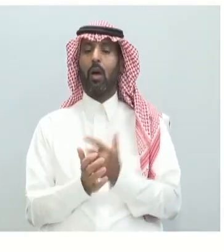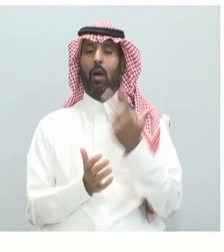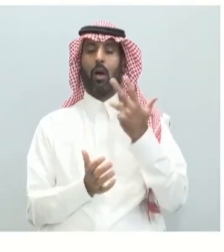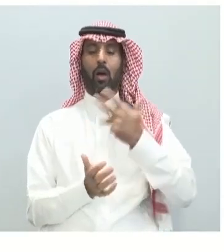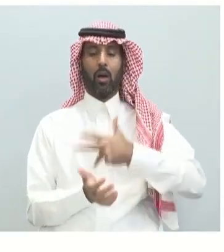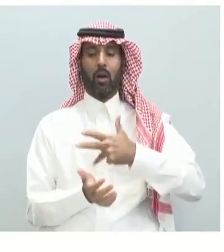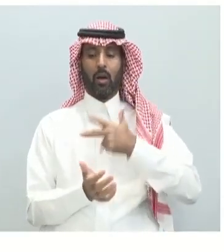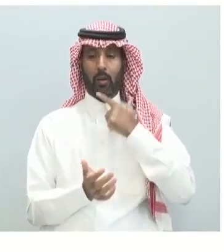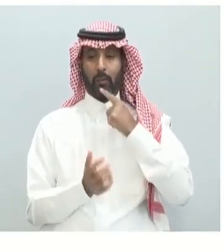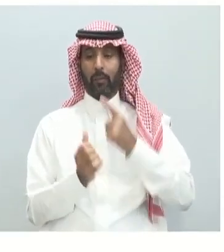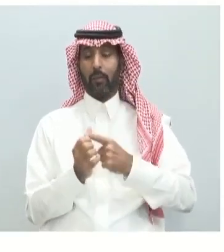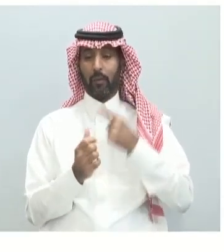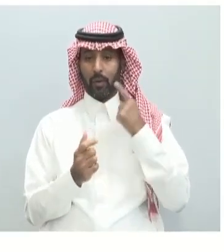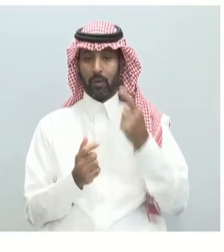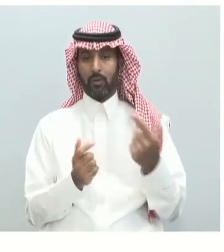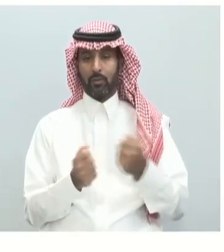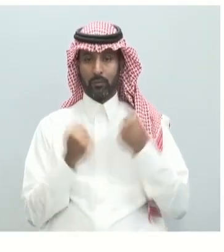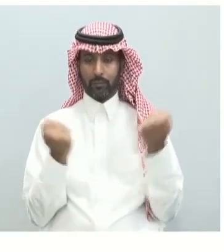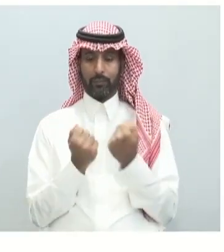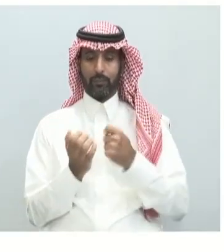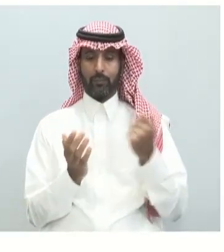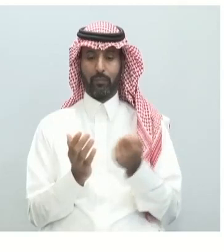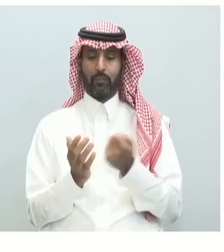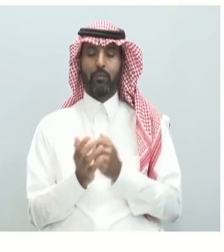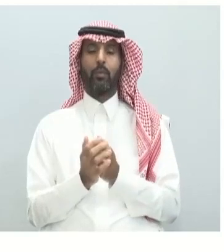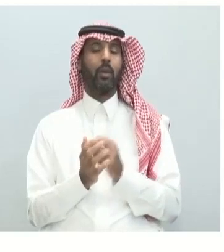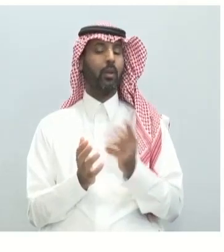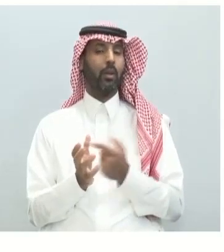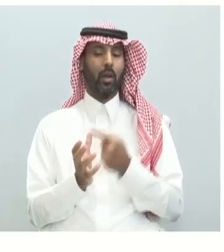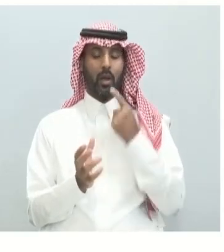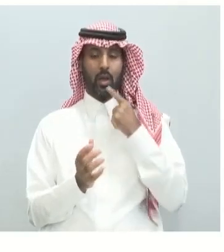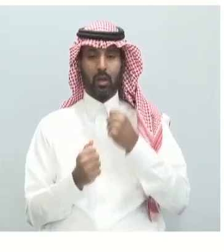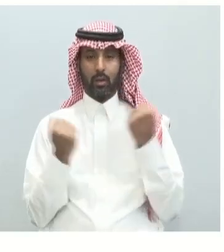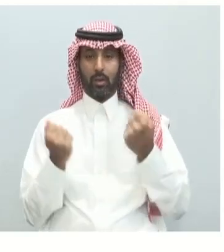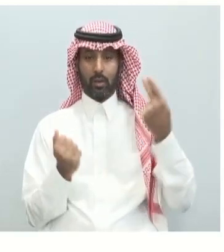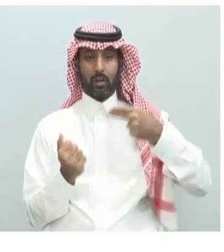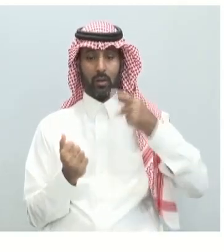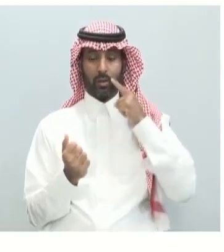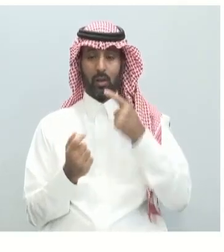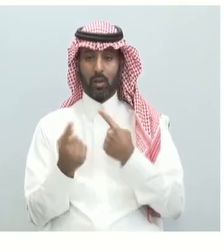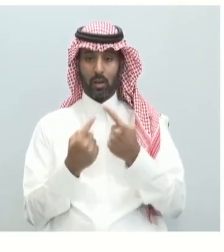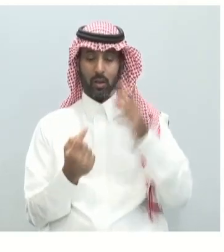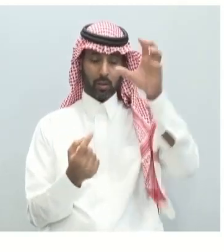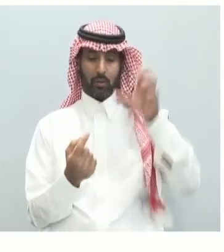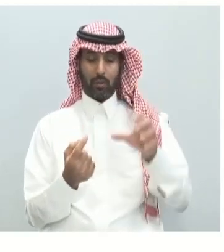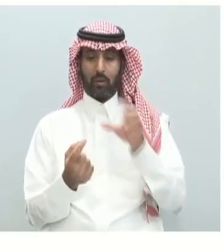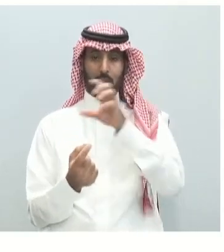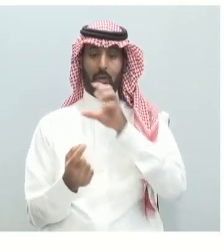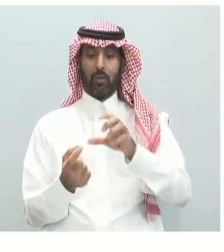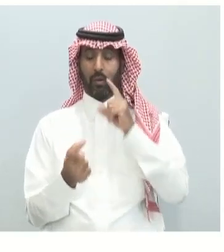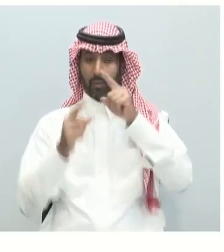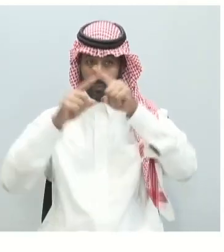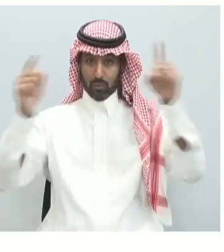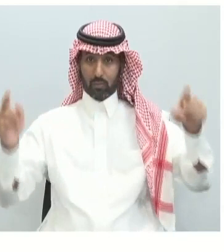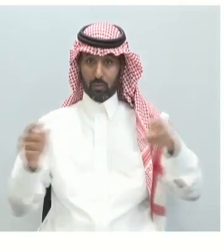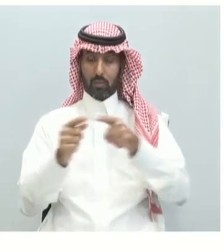lessons. Take some exercises. Exercise H, complete the conversation with the words and phrases from the box. As